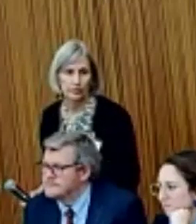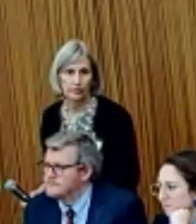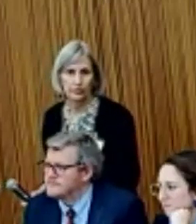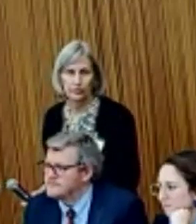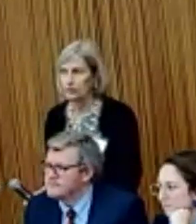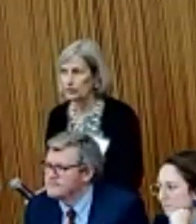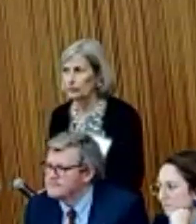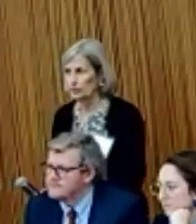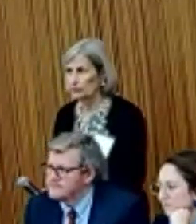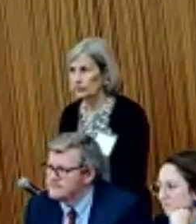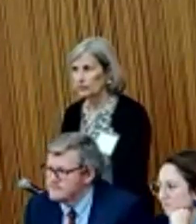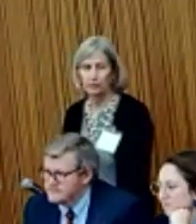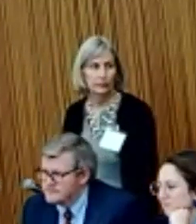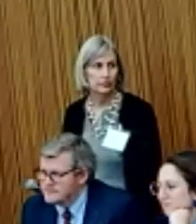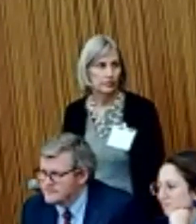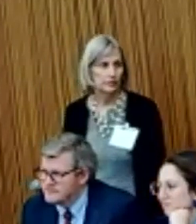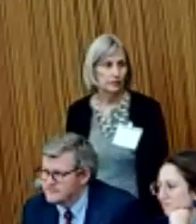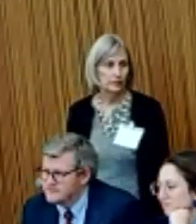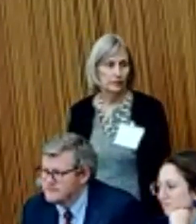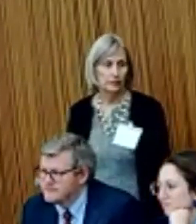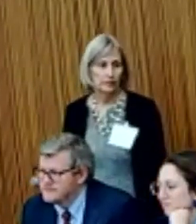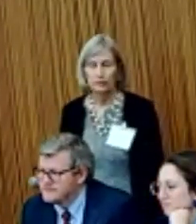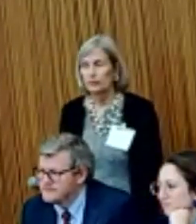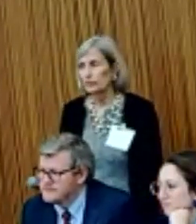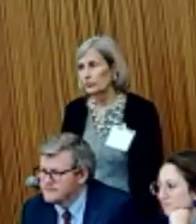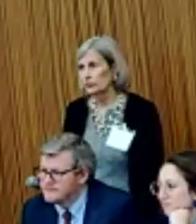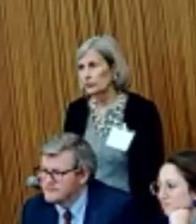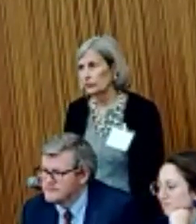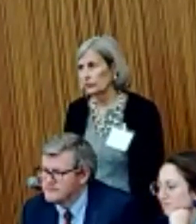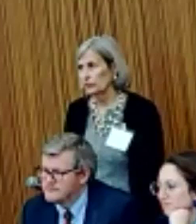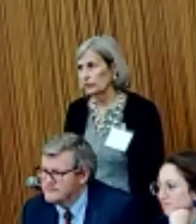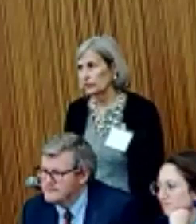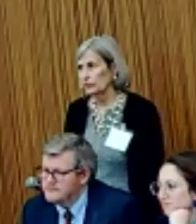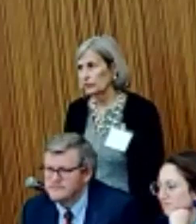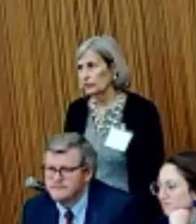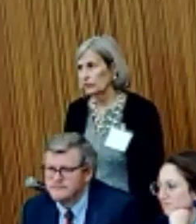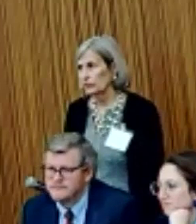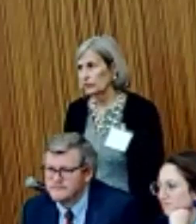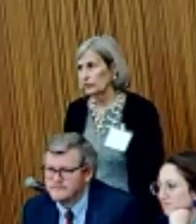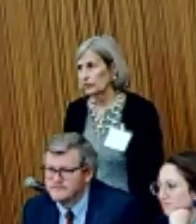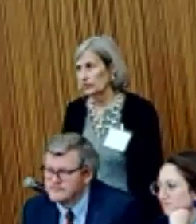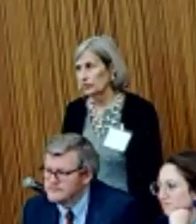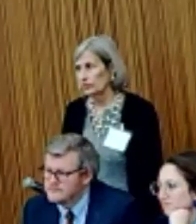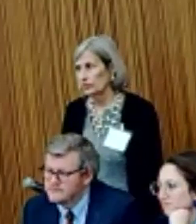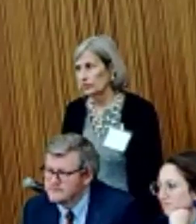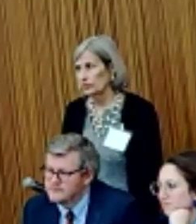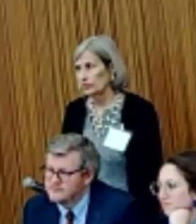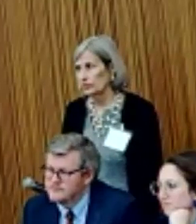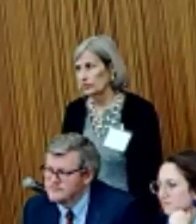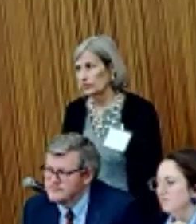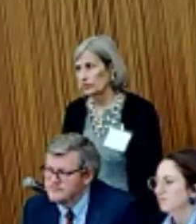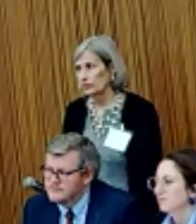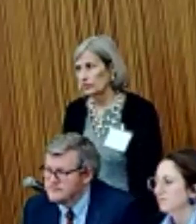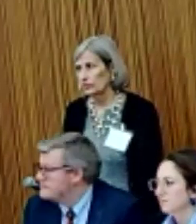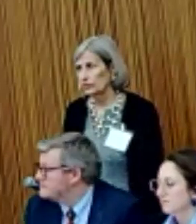this is I think is illegal I don't know if it's illegal or not but it happened to me and I